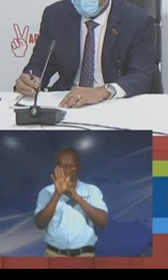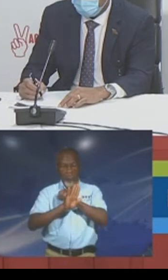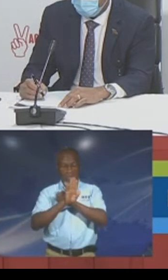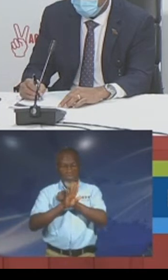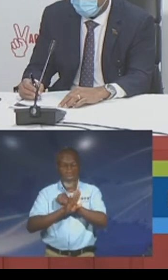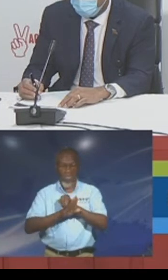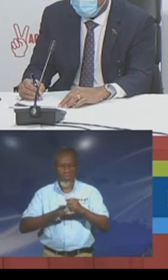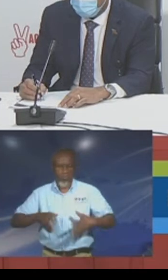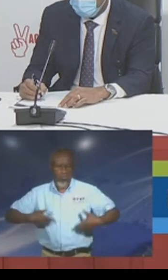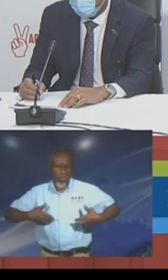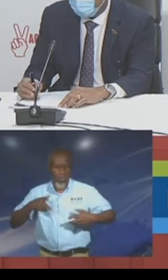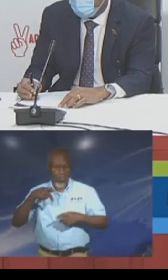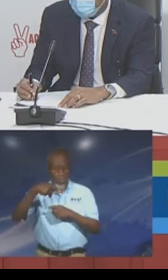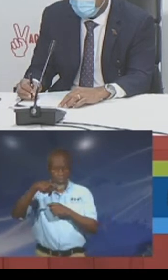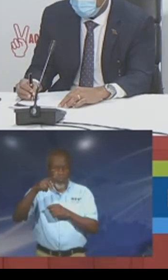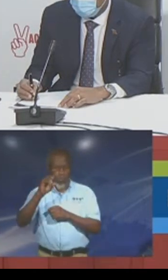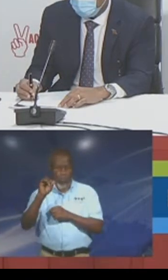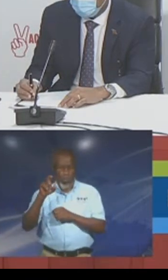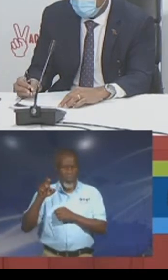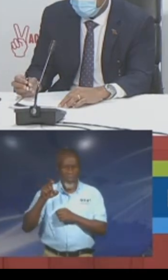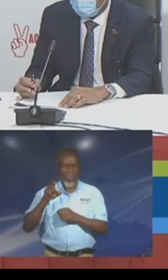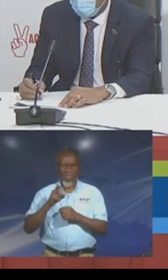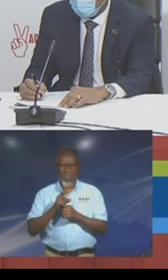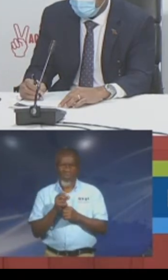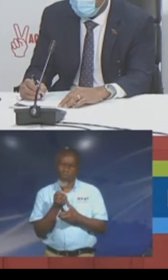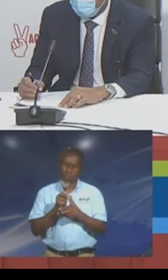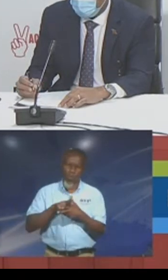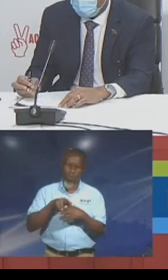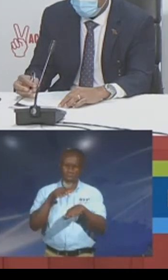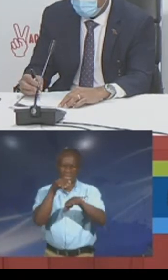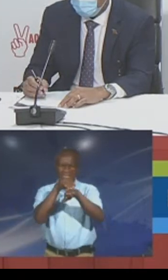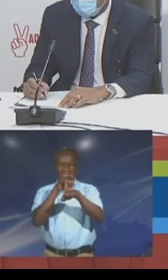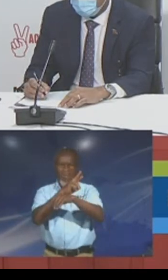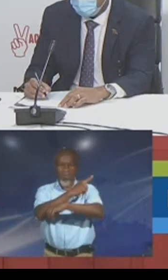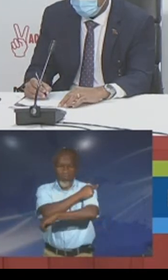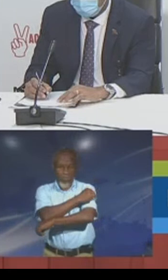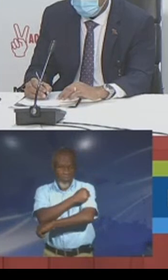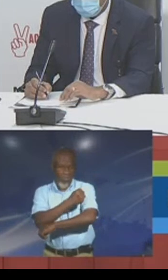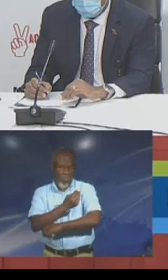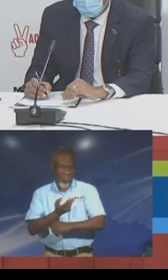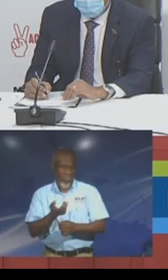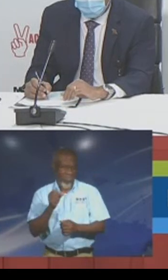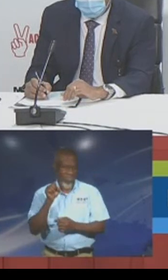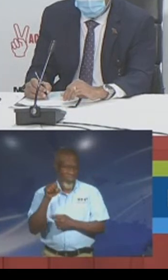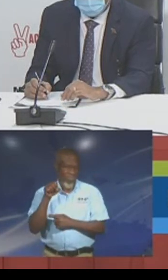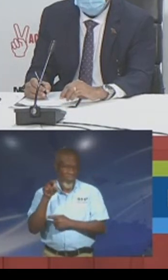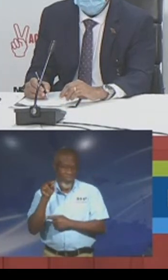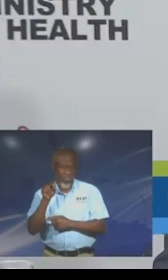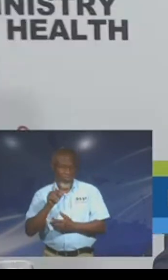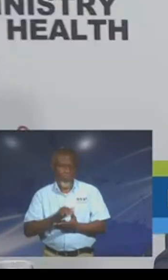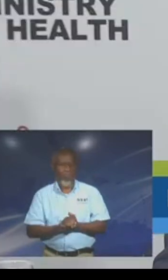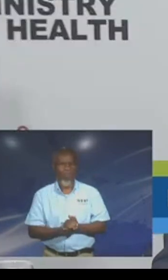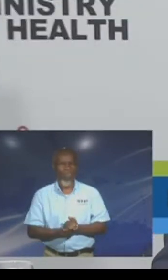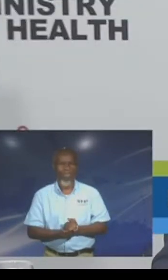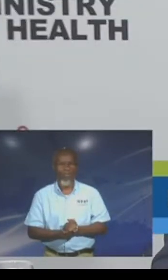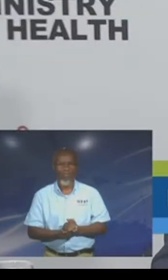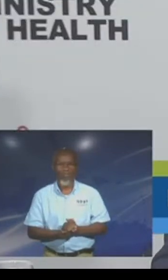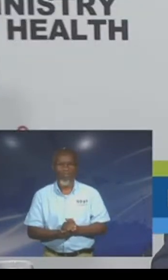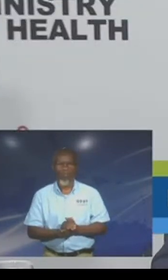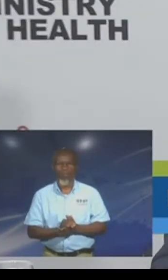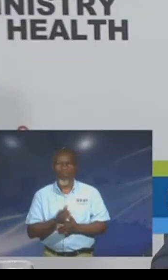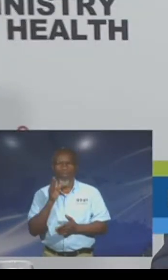treat patients with monkeypox? Okay, thanks. Two excellent questions. So I'll give you the expiry dates of